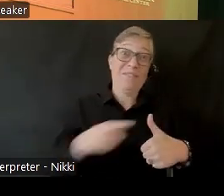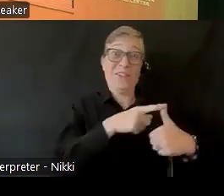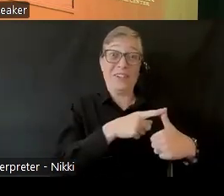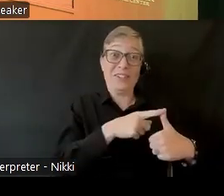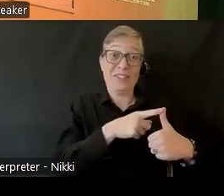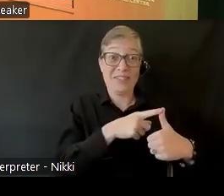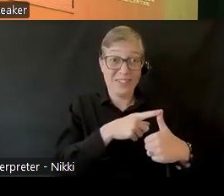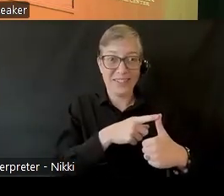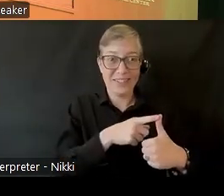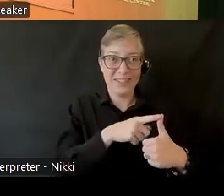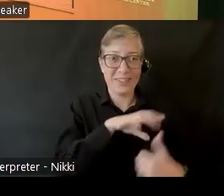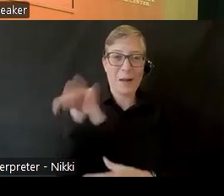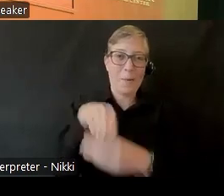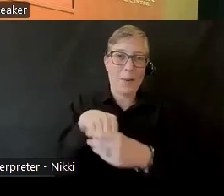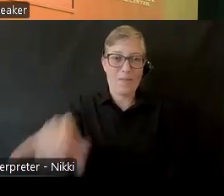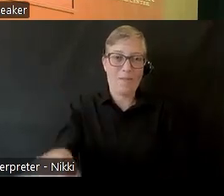Round series.